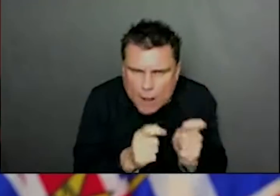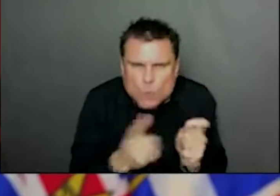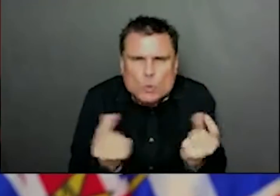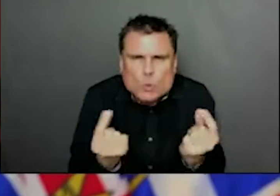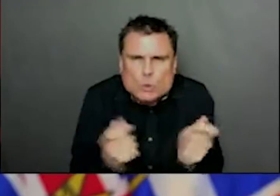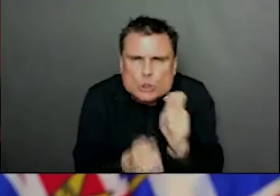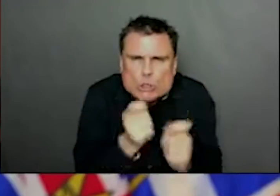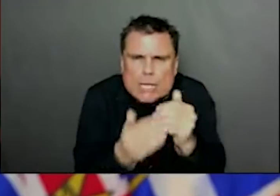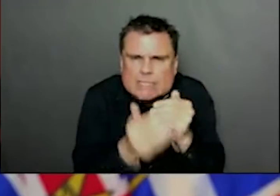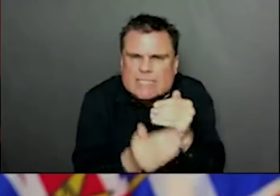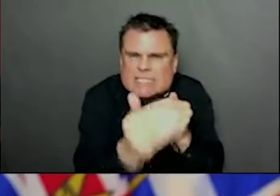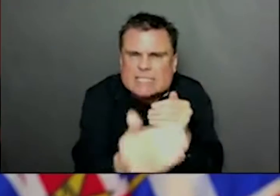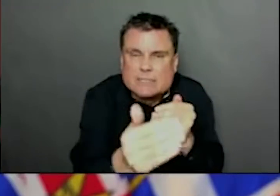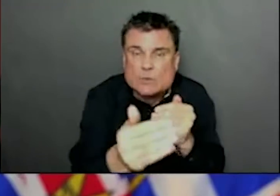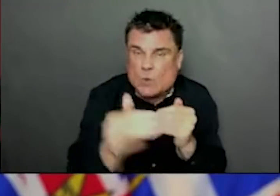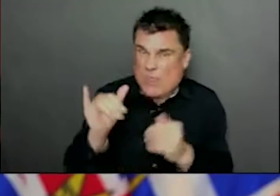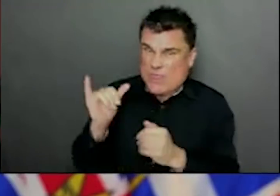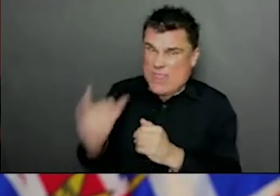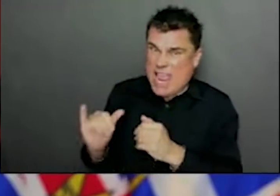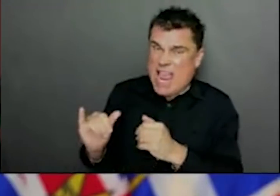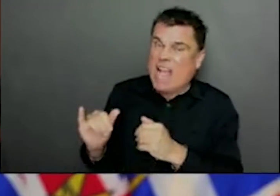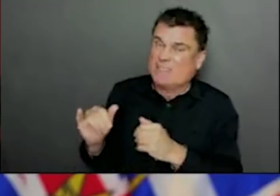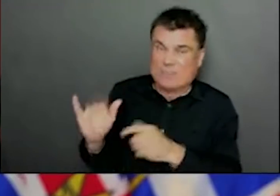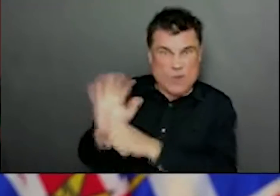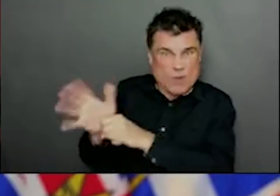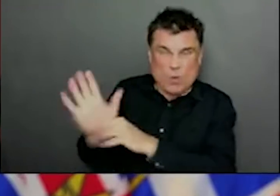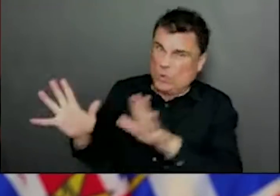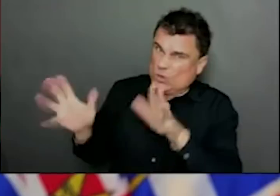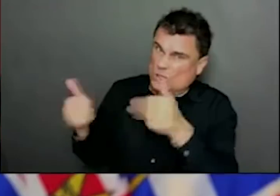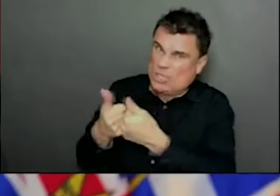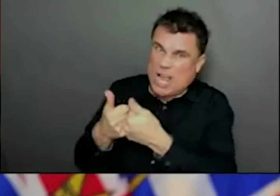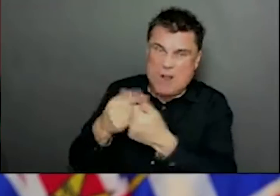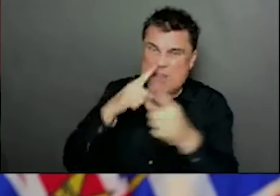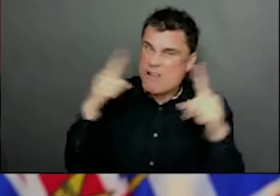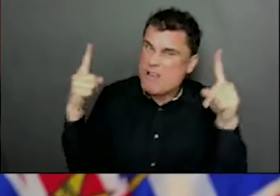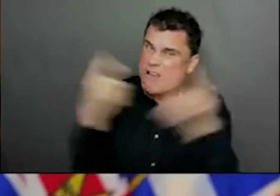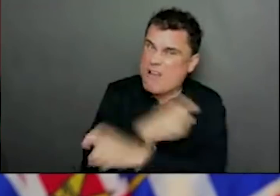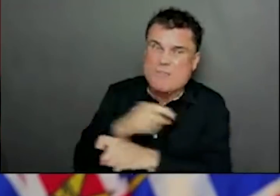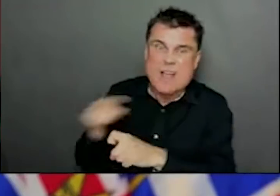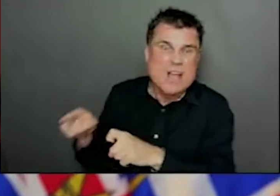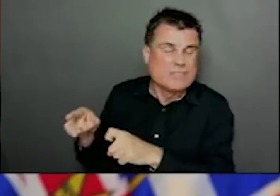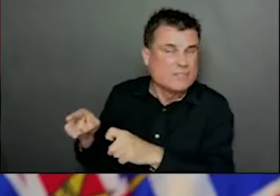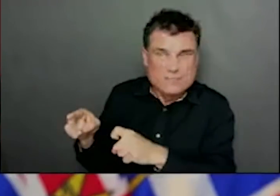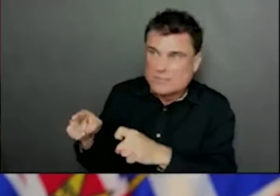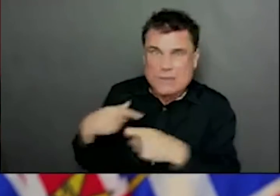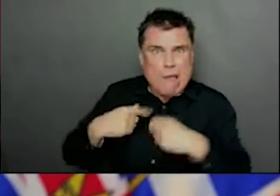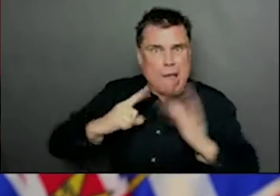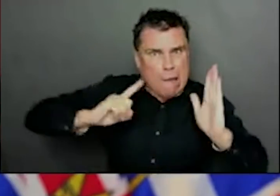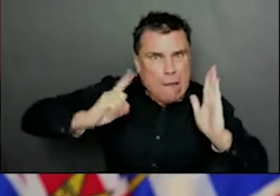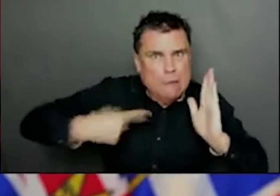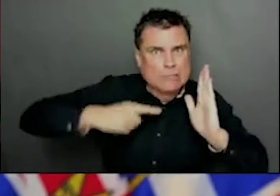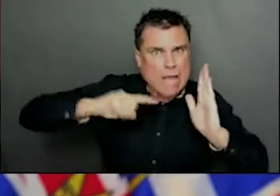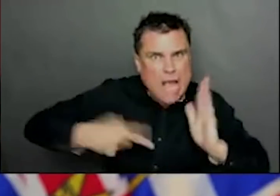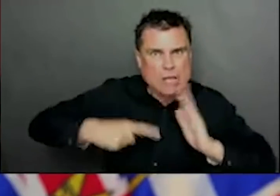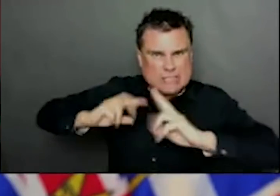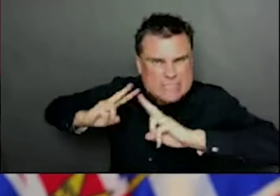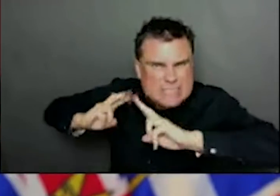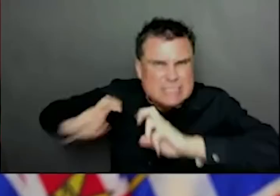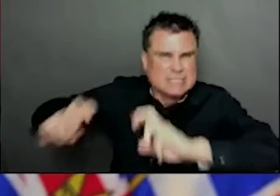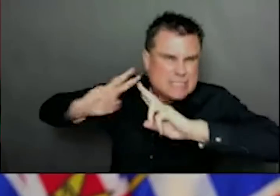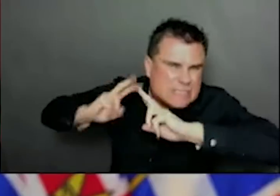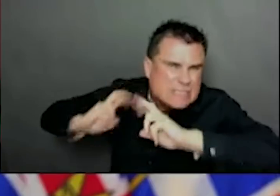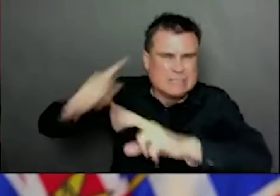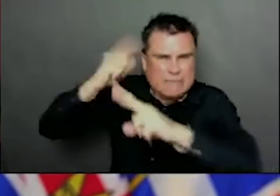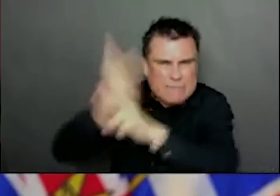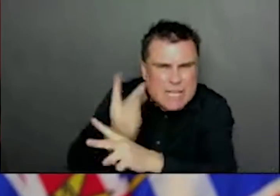and labor-intensive process. And you will recall in early December and in November, we've had some